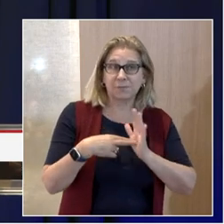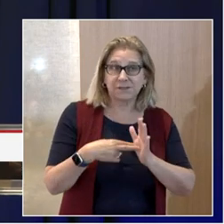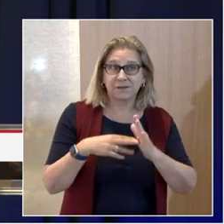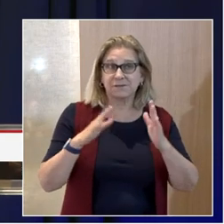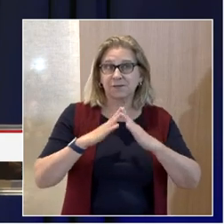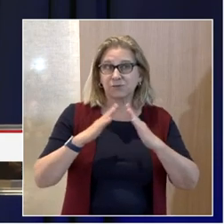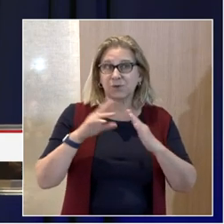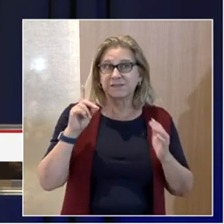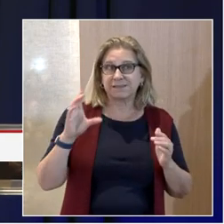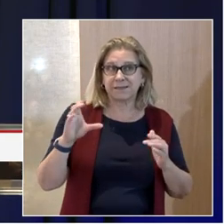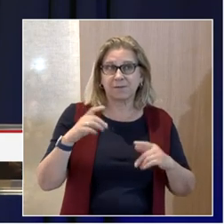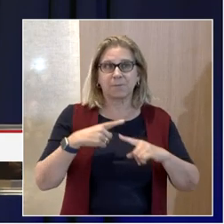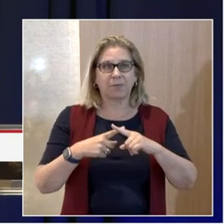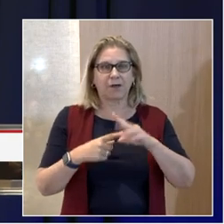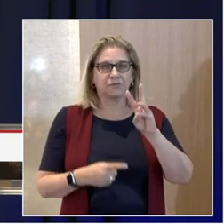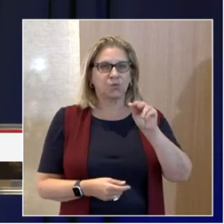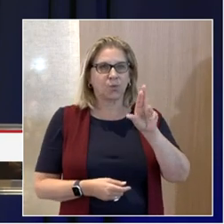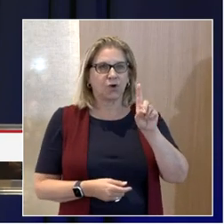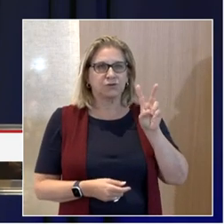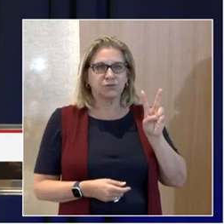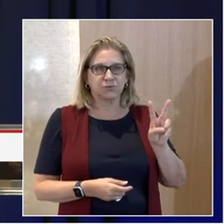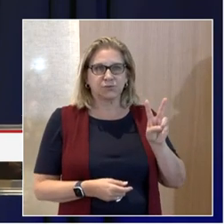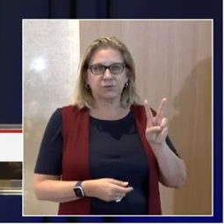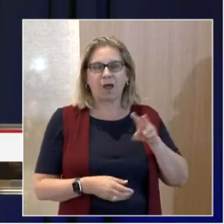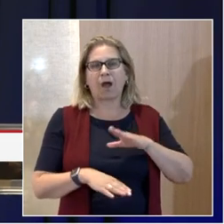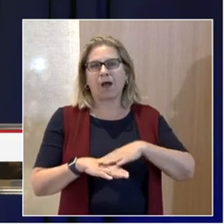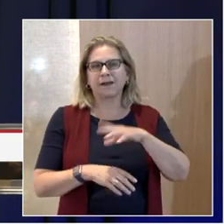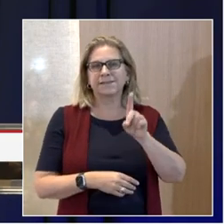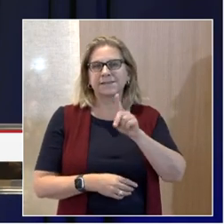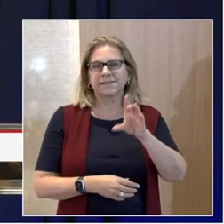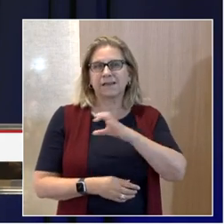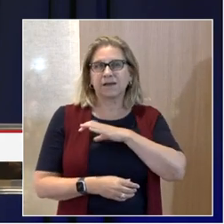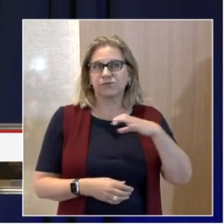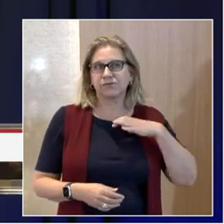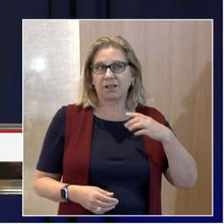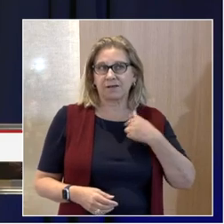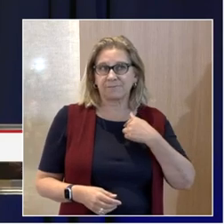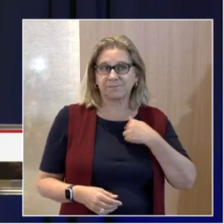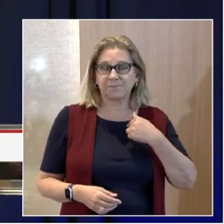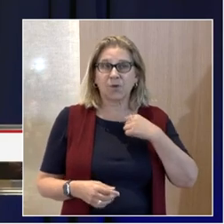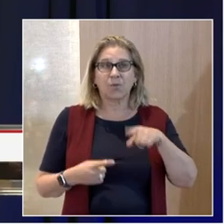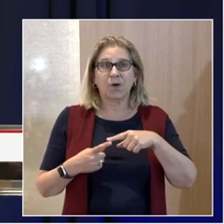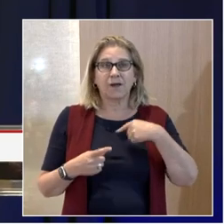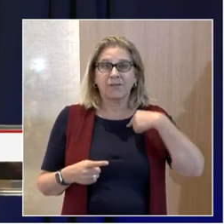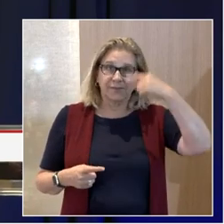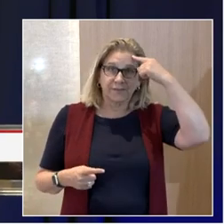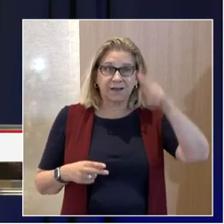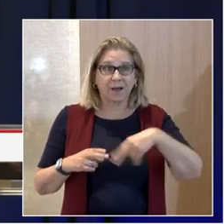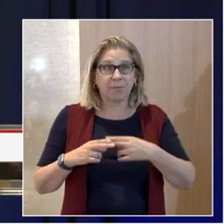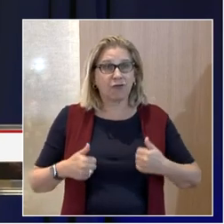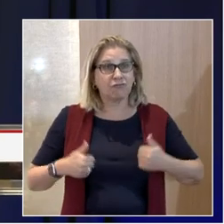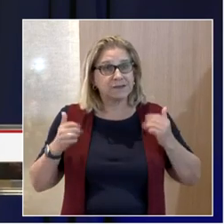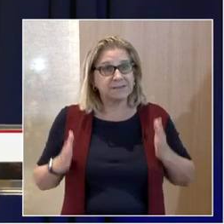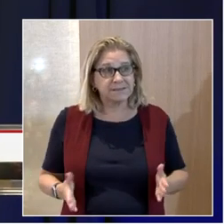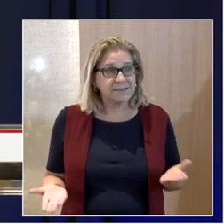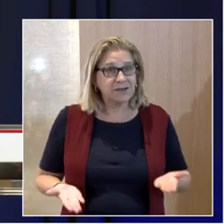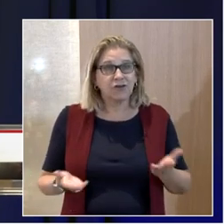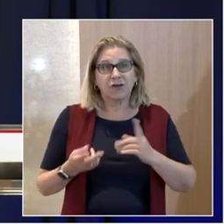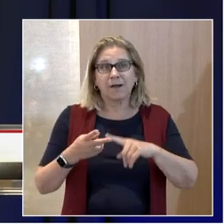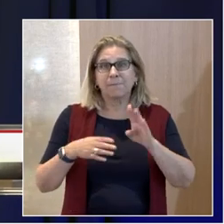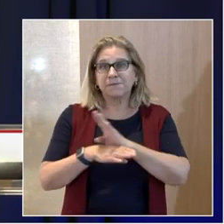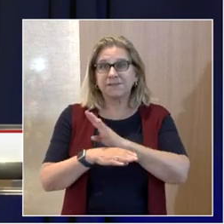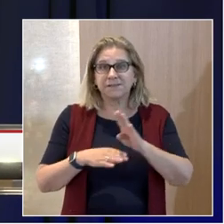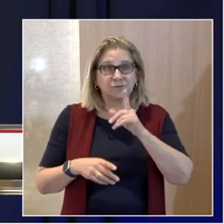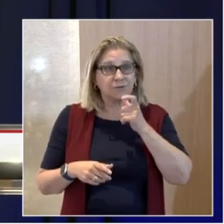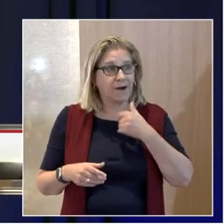2 on the DC Council. And when I think about both the residents who live there, the businesses who are ready there, the